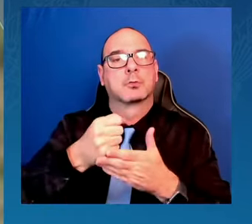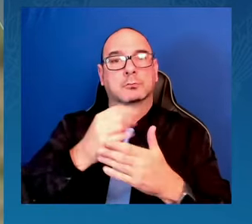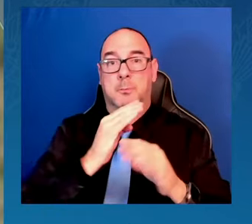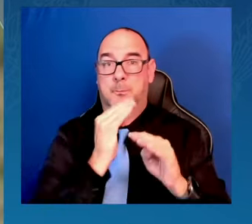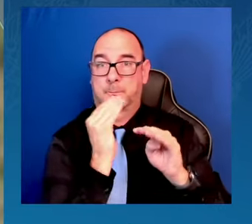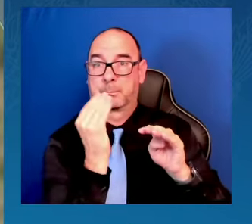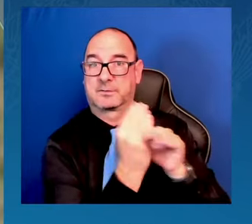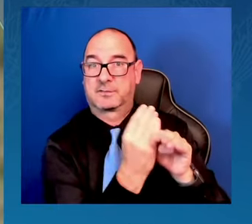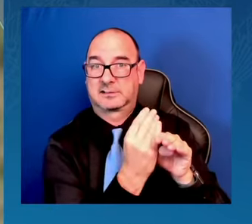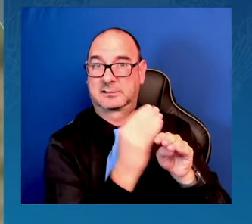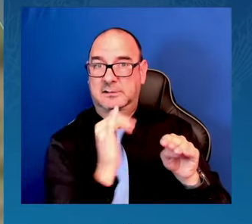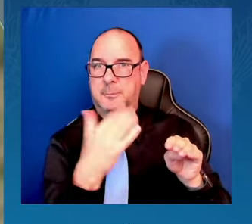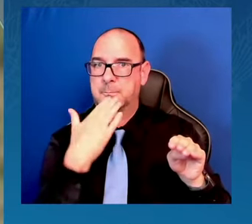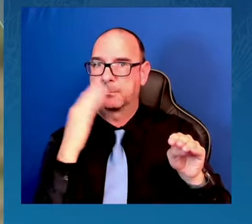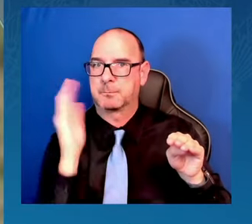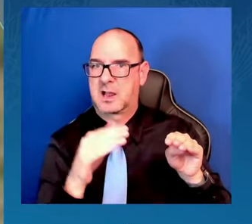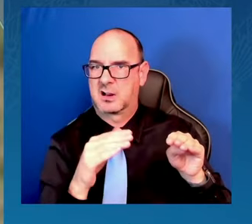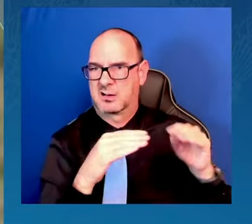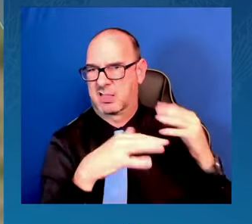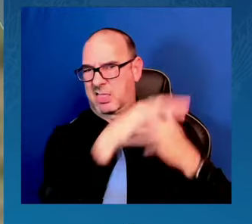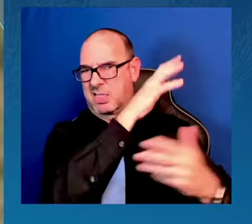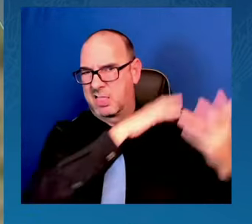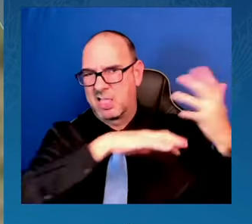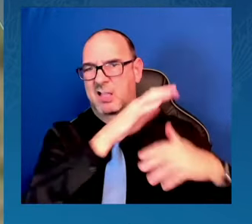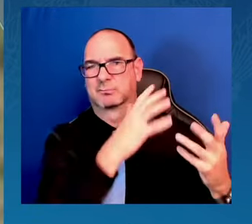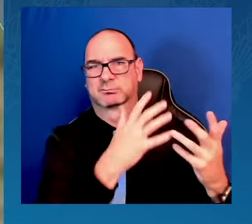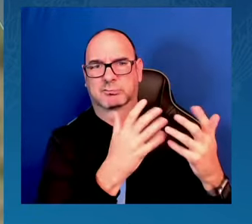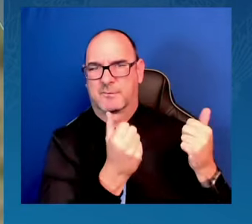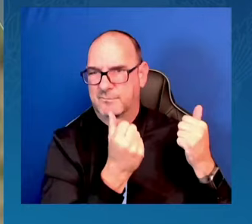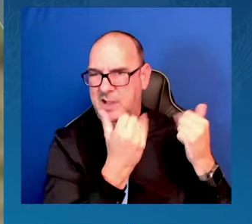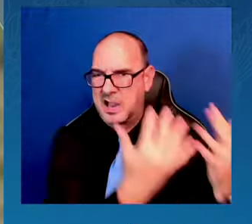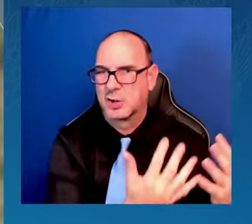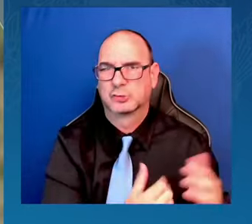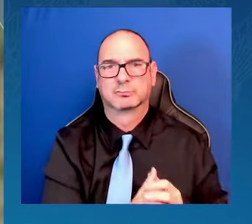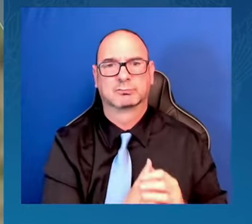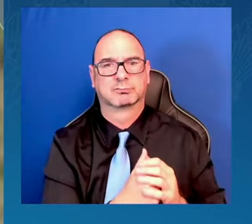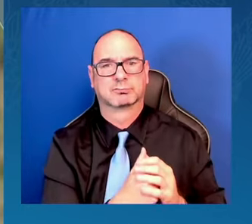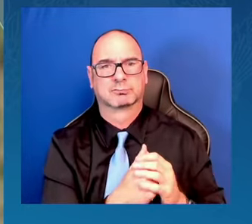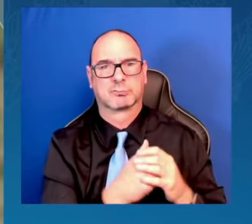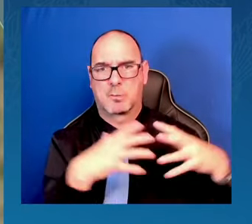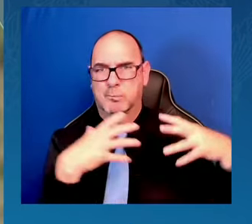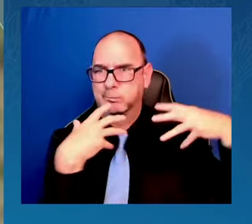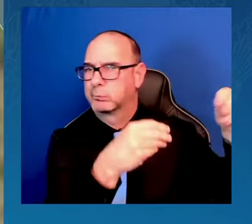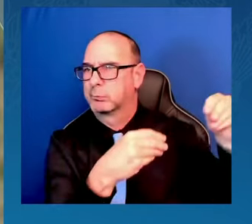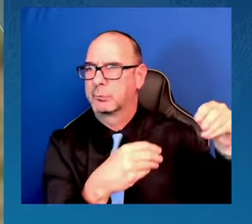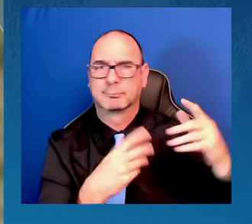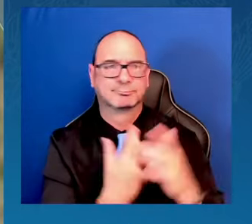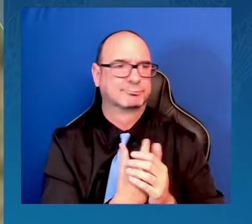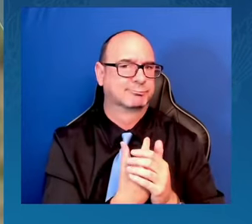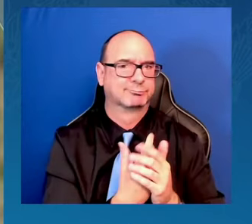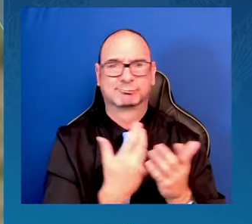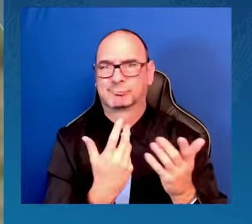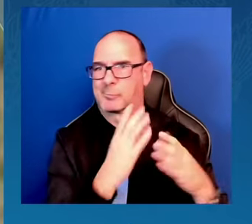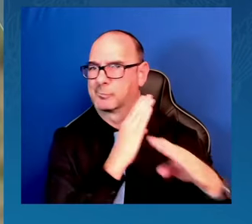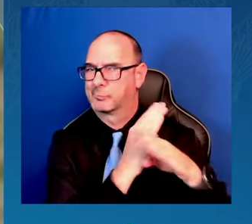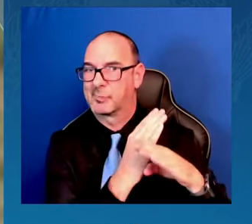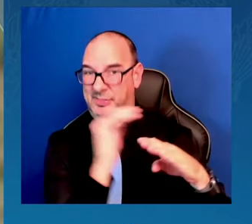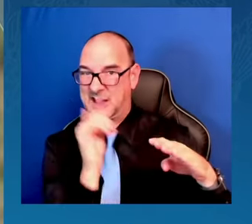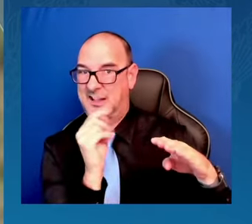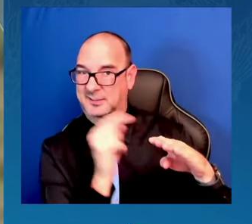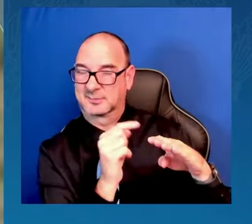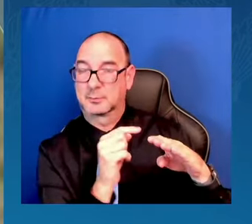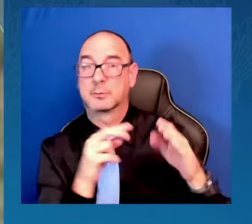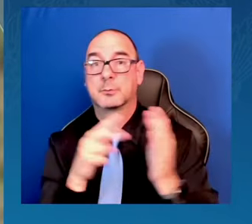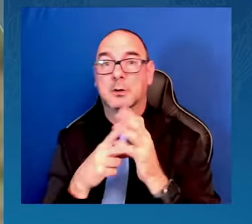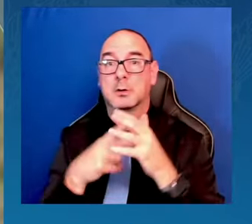storm or wildfire that knocks out the lights. That's fewer blackouts, fewer summer